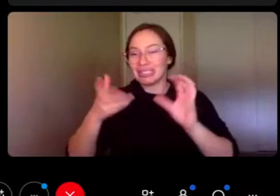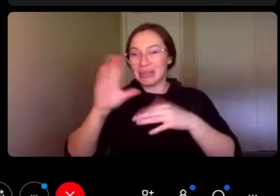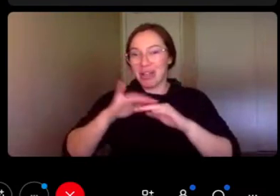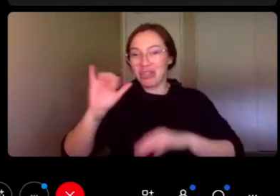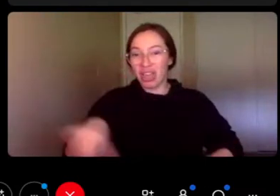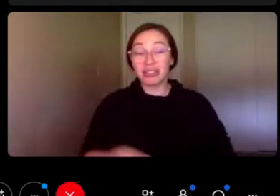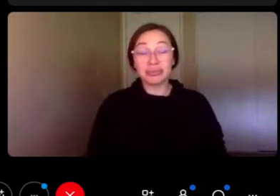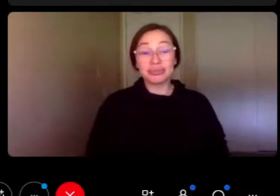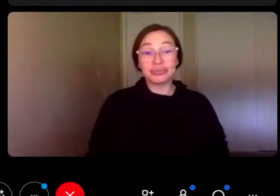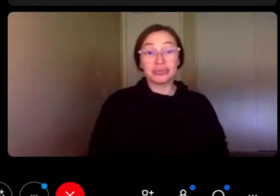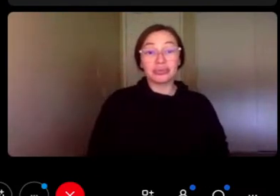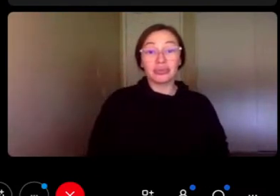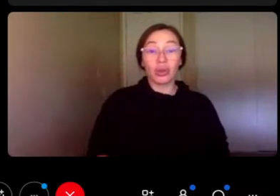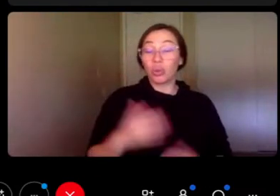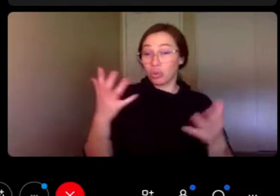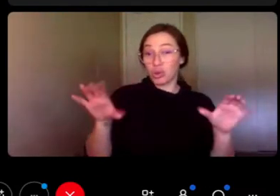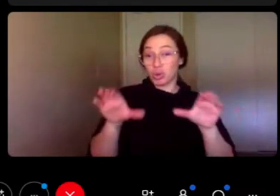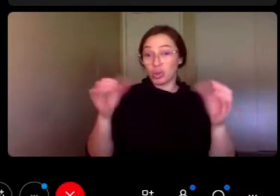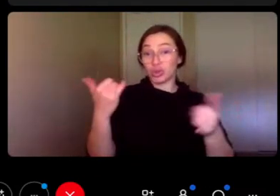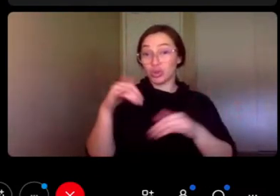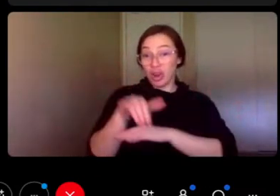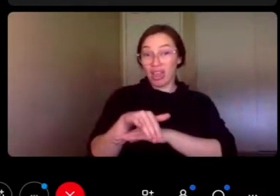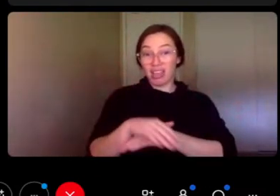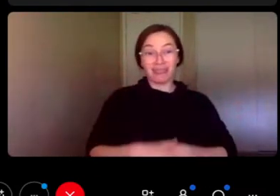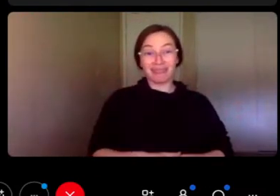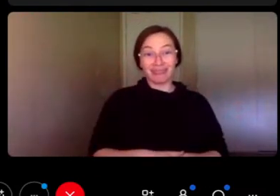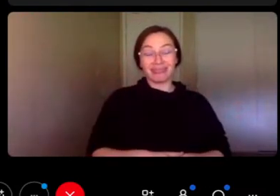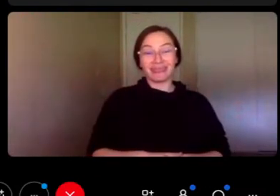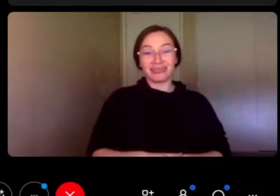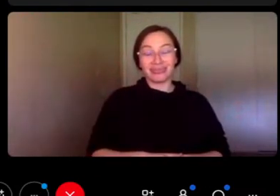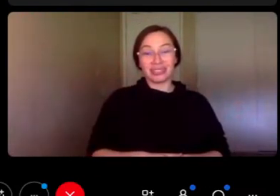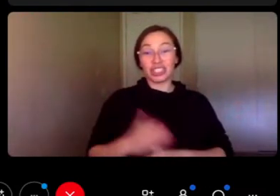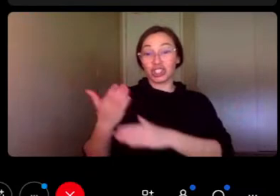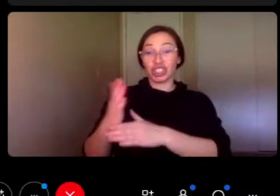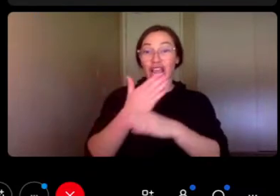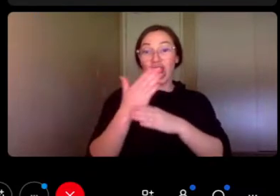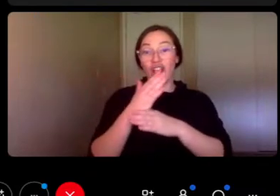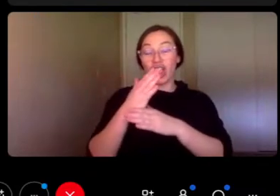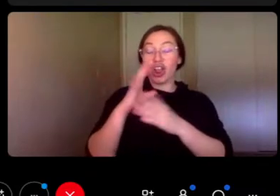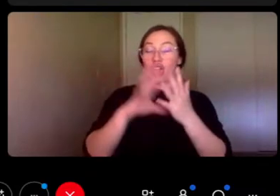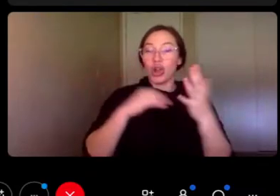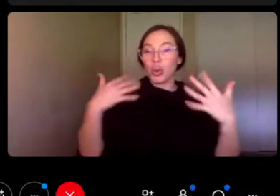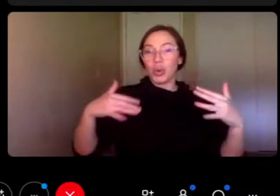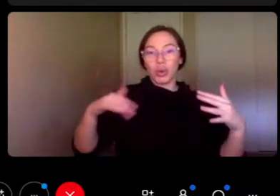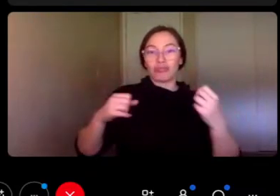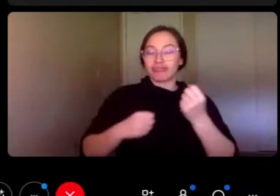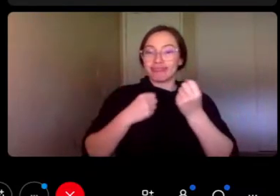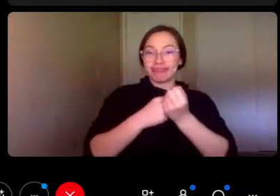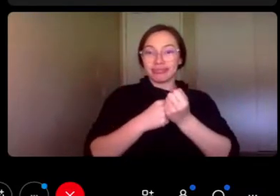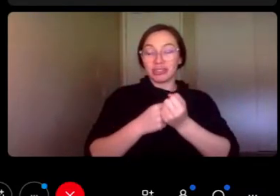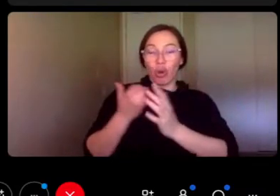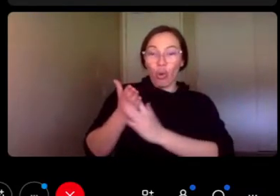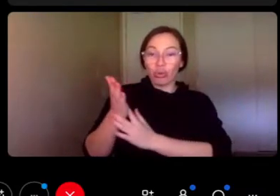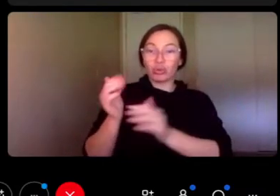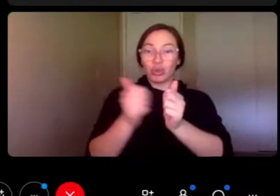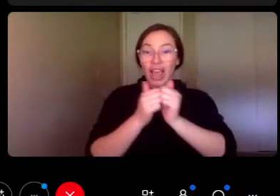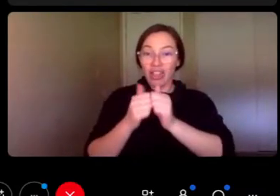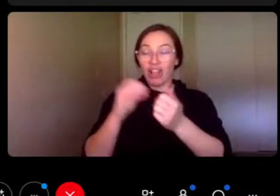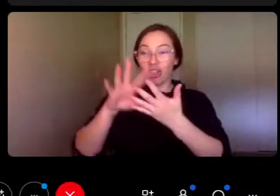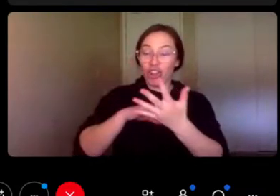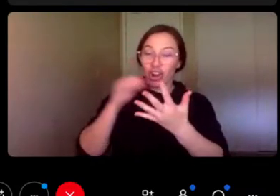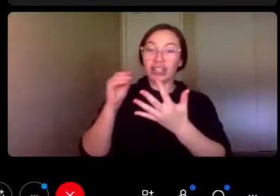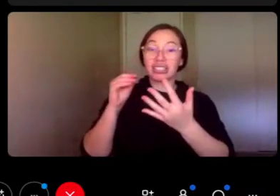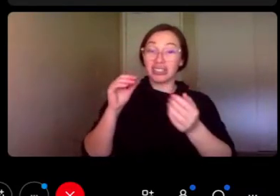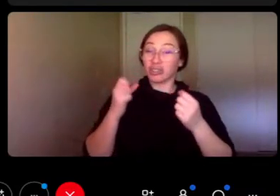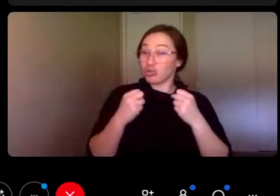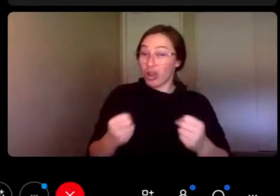What you're doing tonight, there's nothing that builds a board like shared learning. Going through something together and learning is the strongest thing you